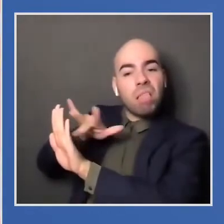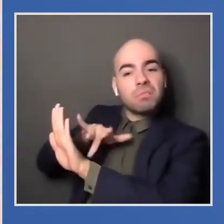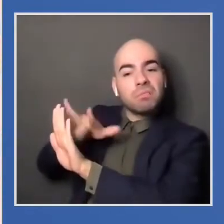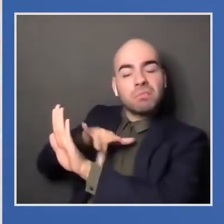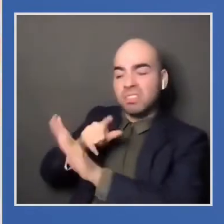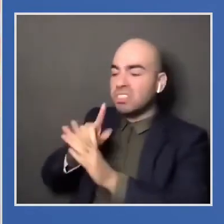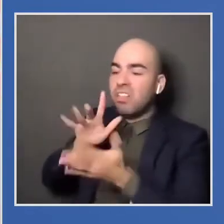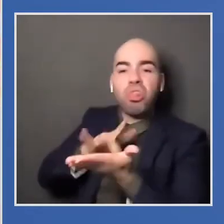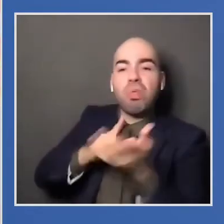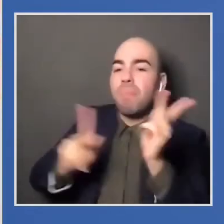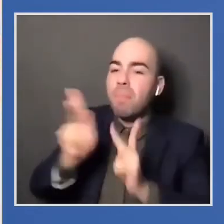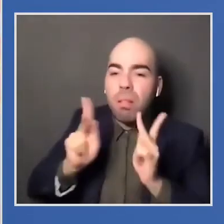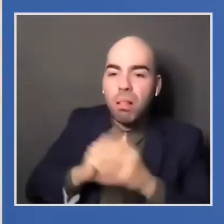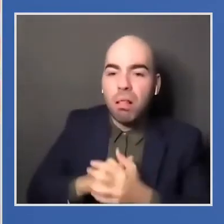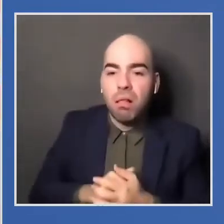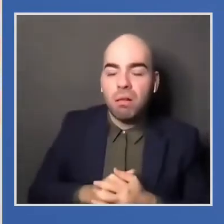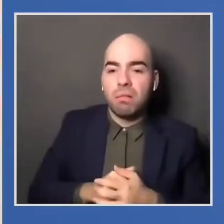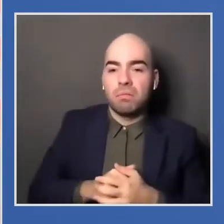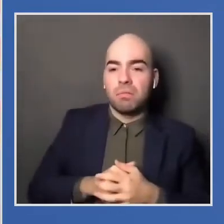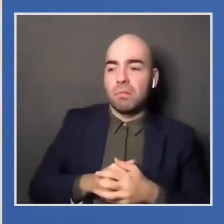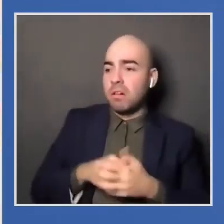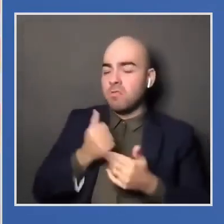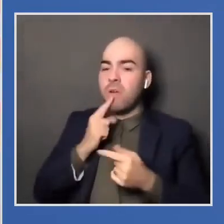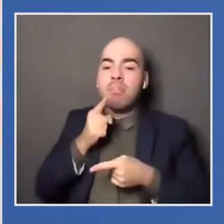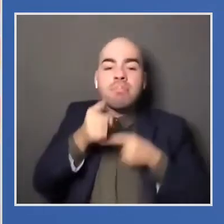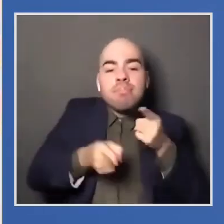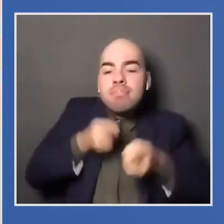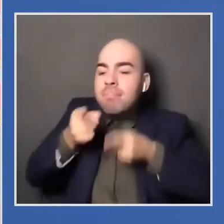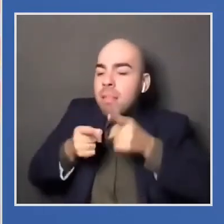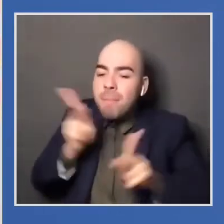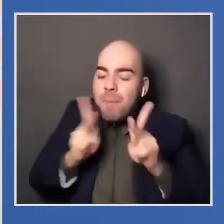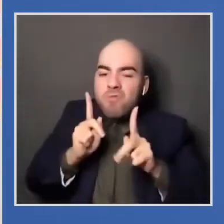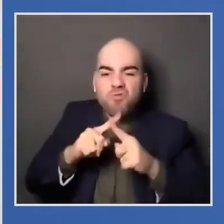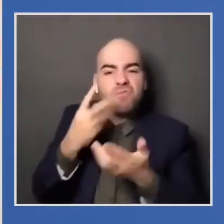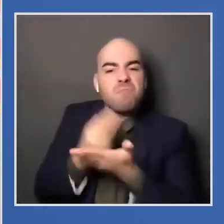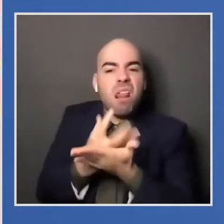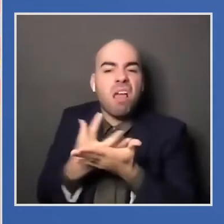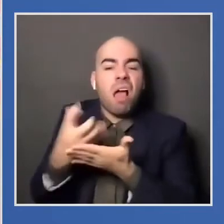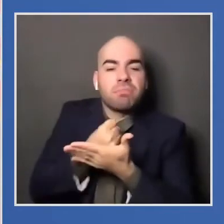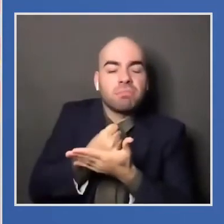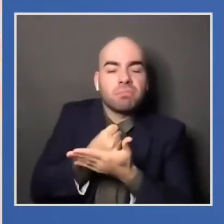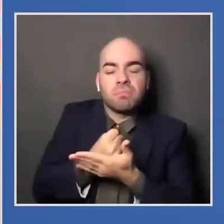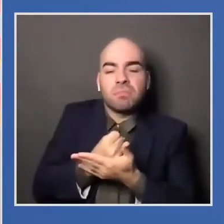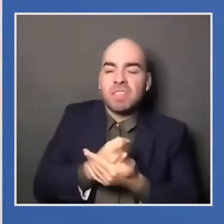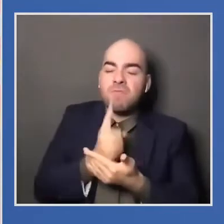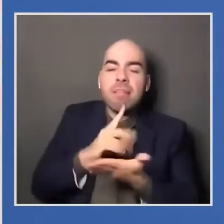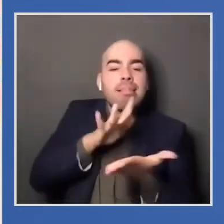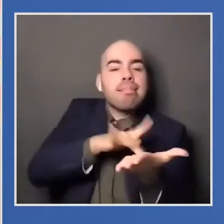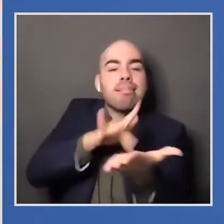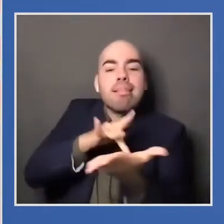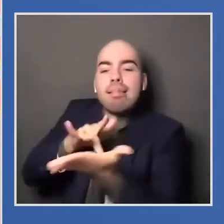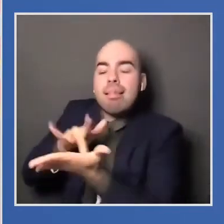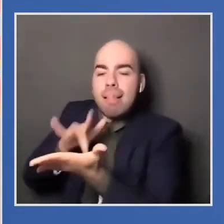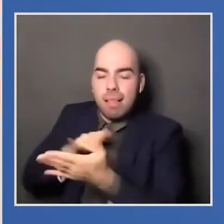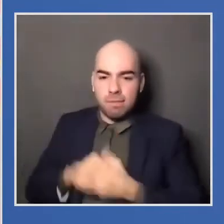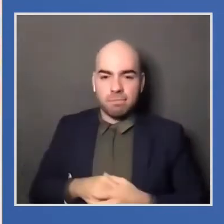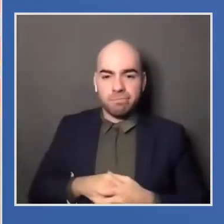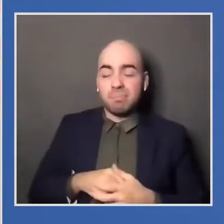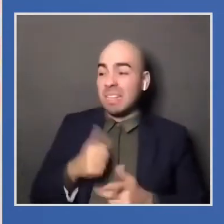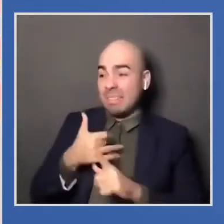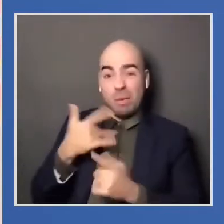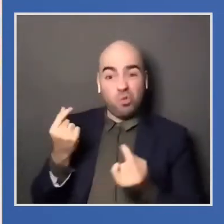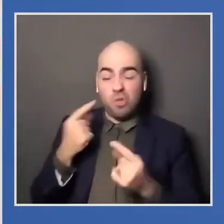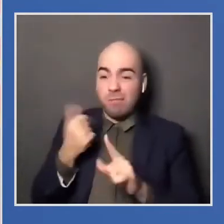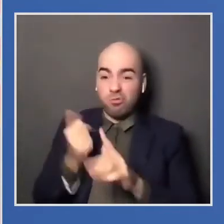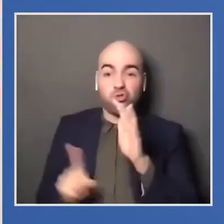political gain. They appear when the nation's been hit the hardest and we're at our most vulnerable. Never to